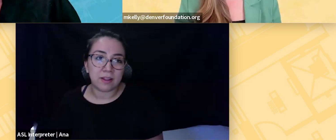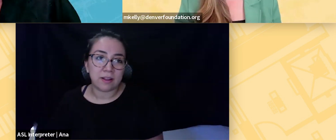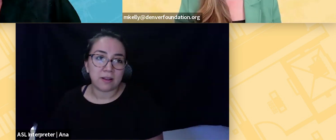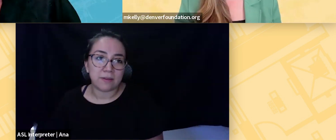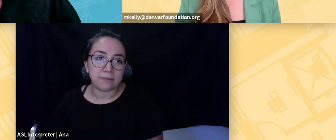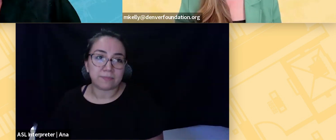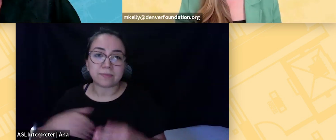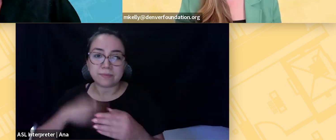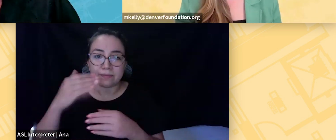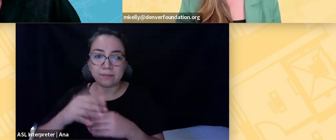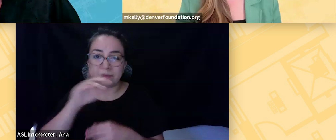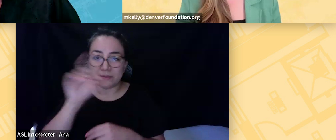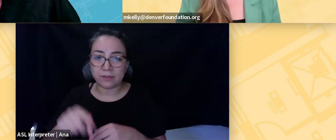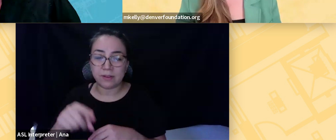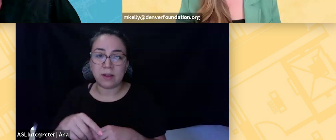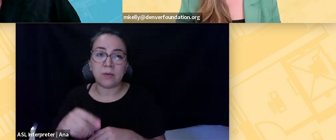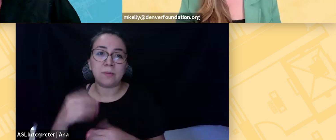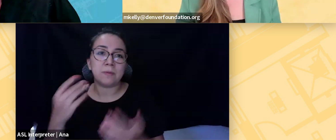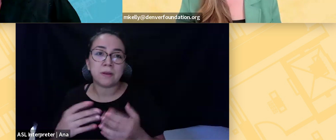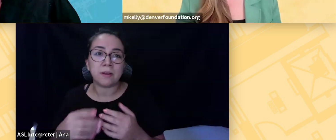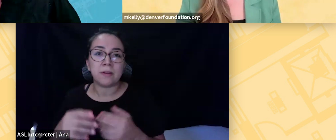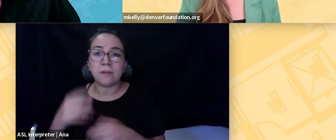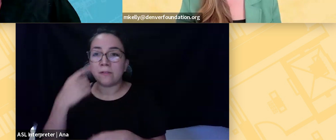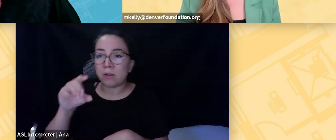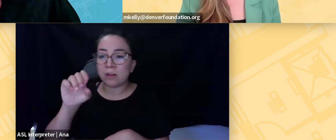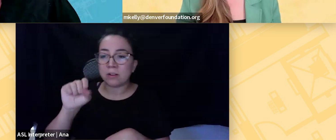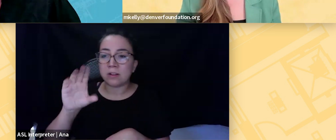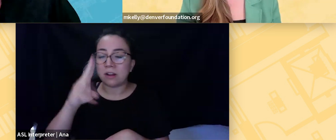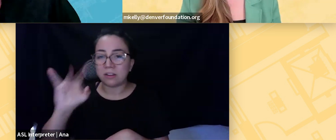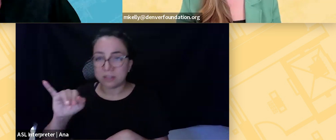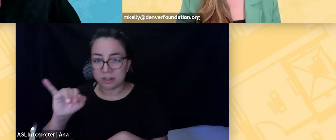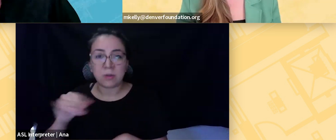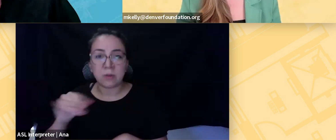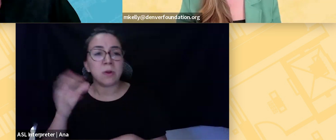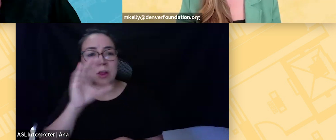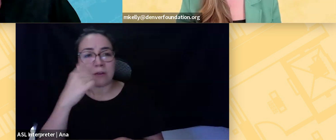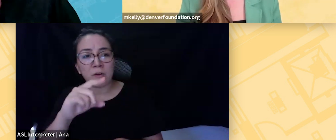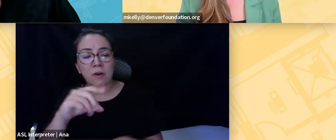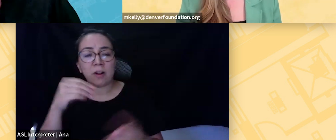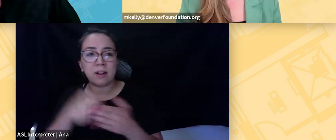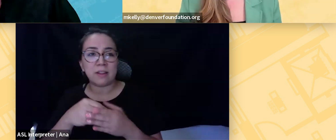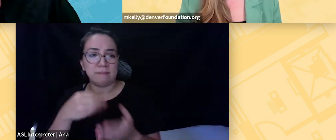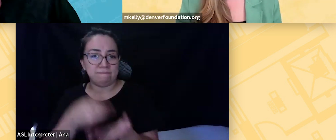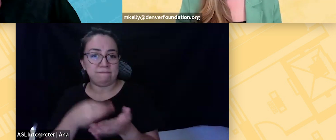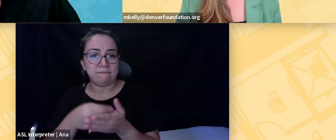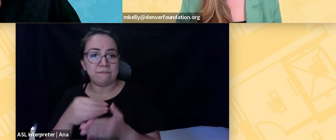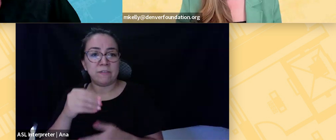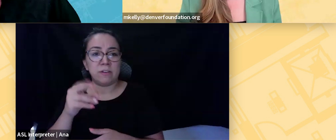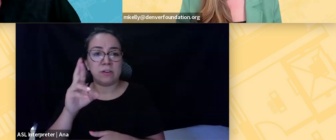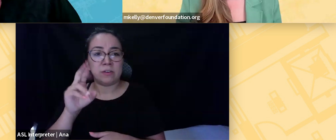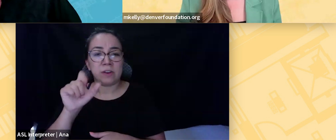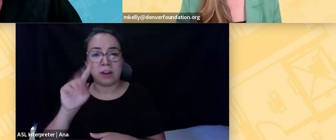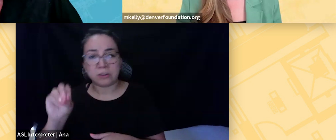The next question, and this one may be for Sachi. It says, what do you look for in the financials? Ratio for program